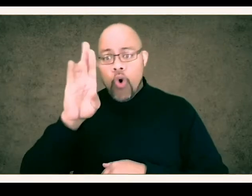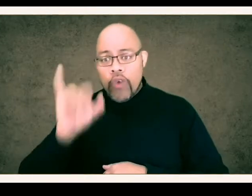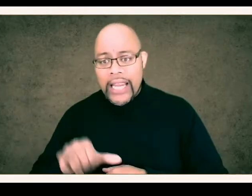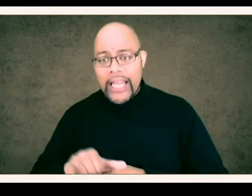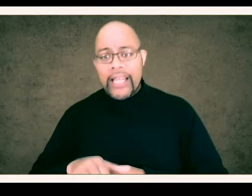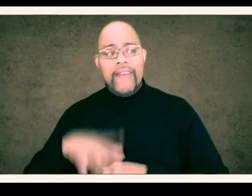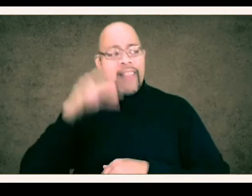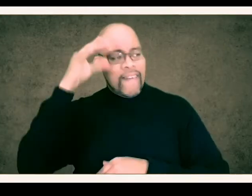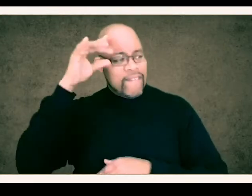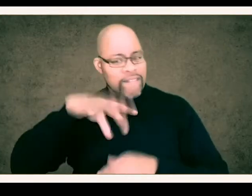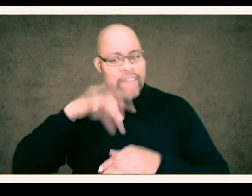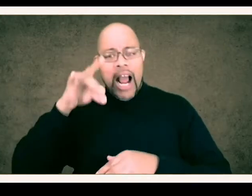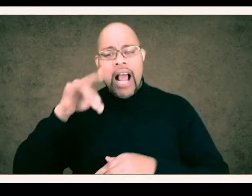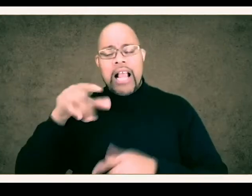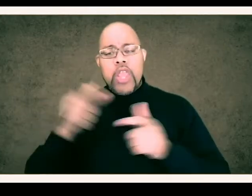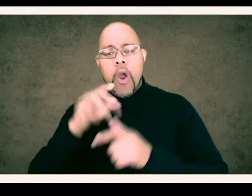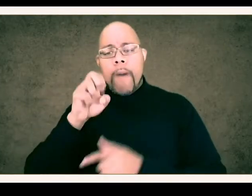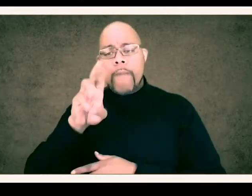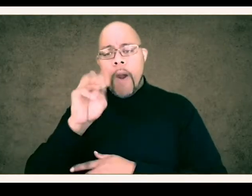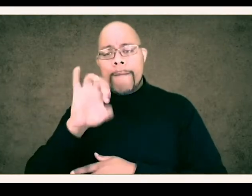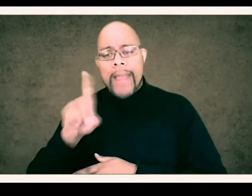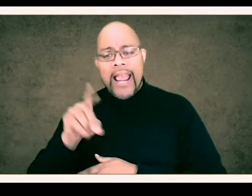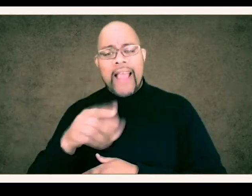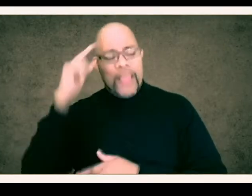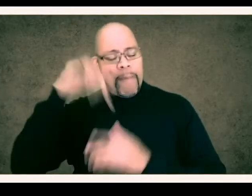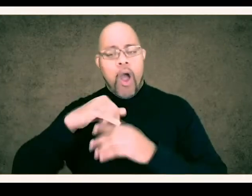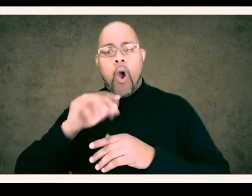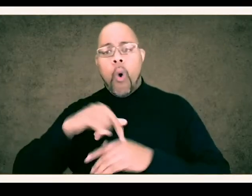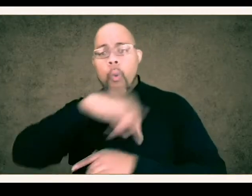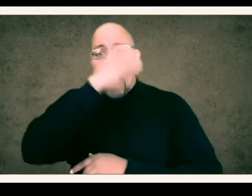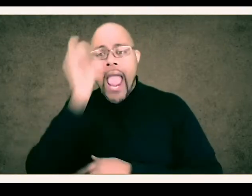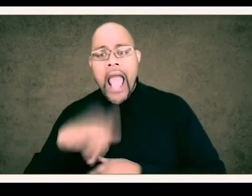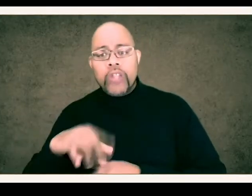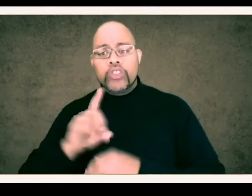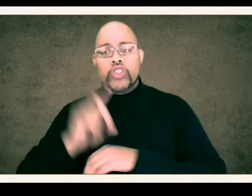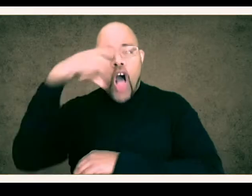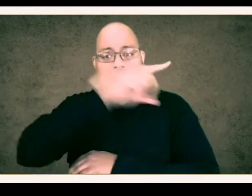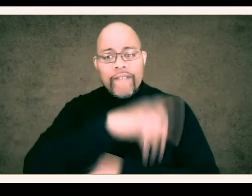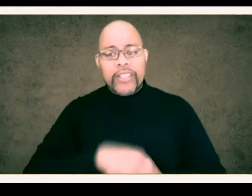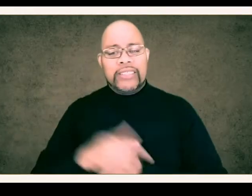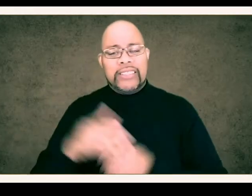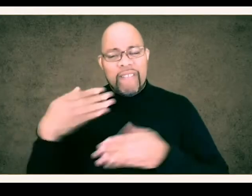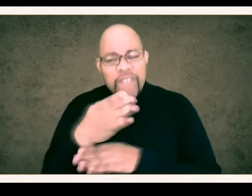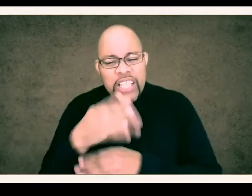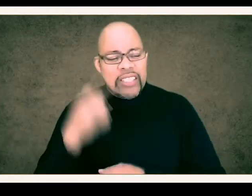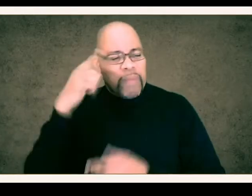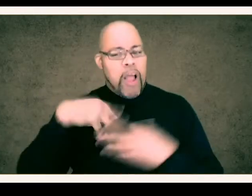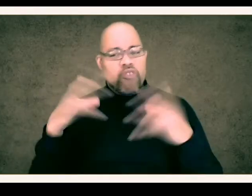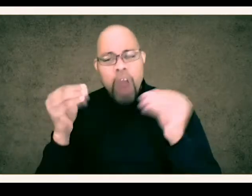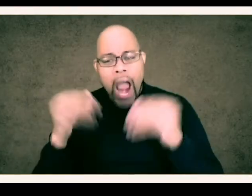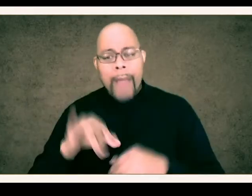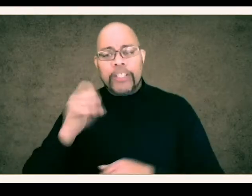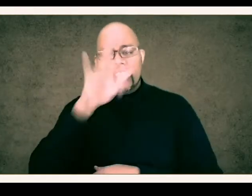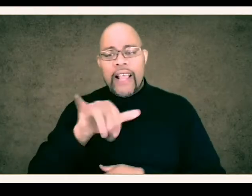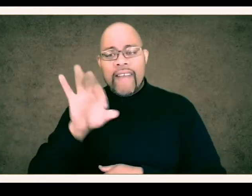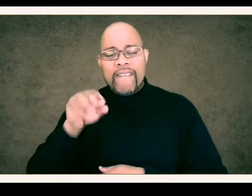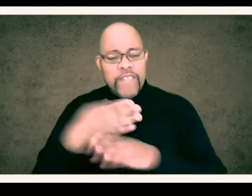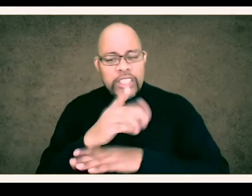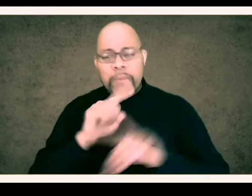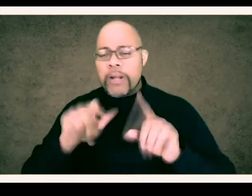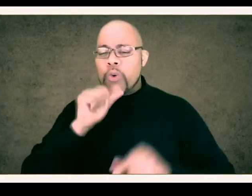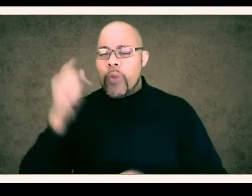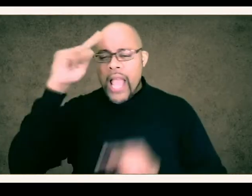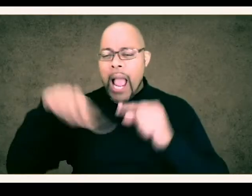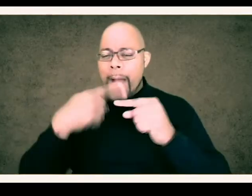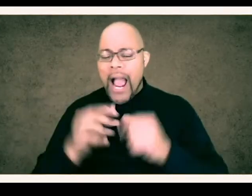Little Mermaid, we think about large whales, we think about dolphins, we think about little fish, we think about little crustaceans, we think about jellyfish, but we don't really